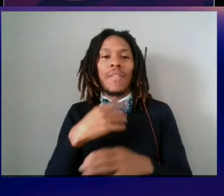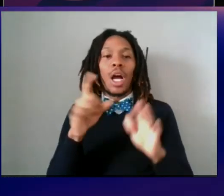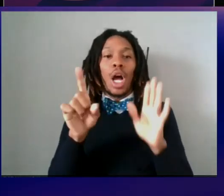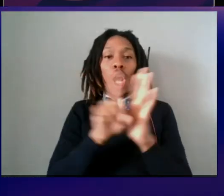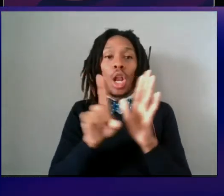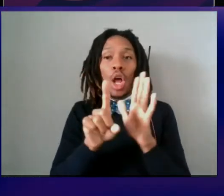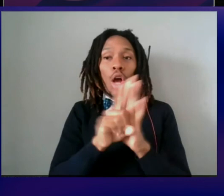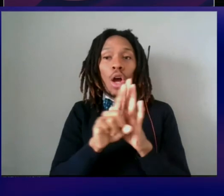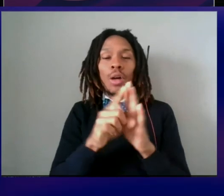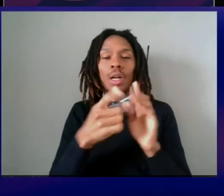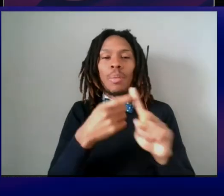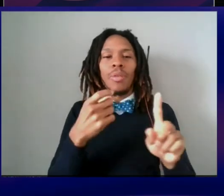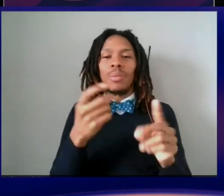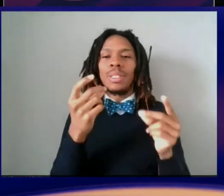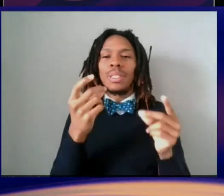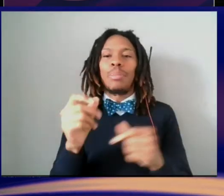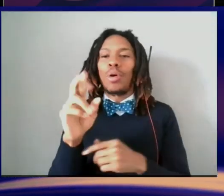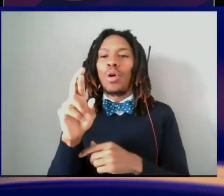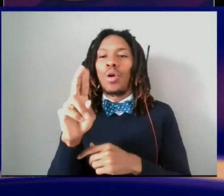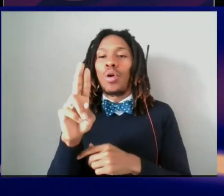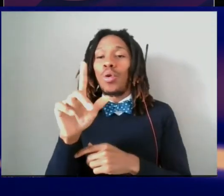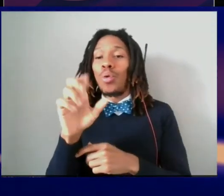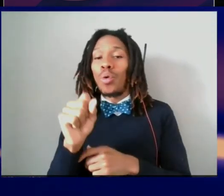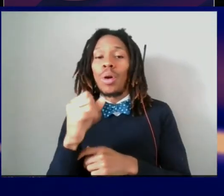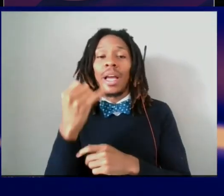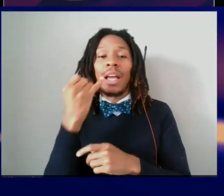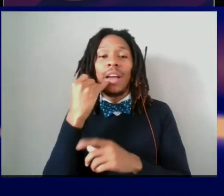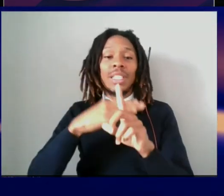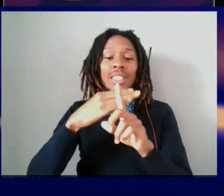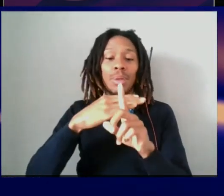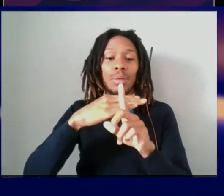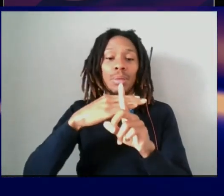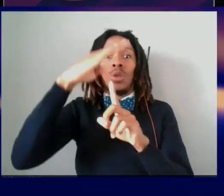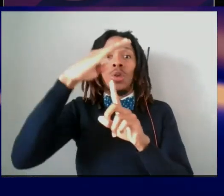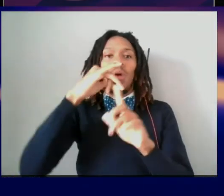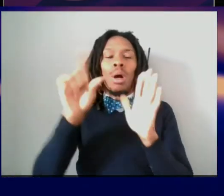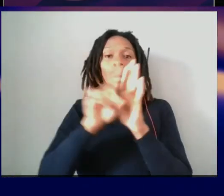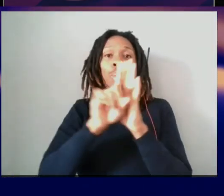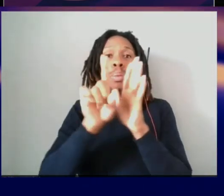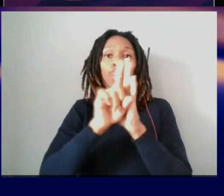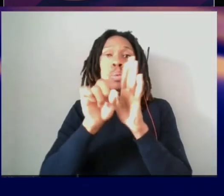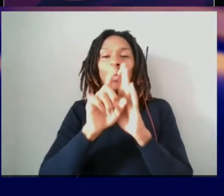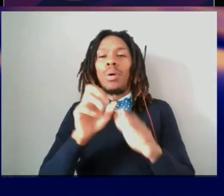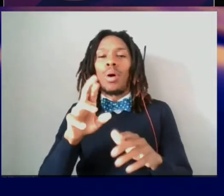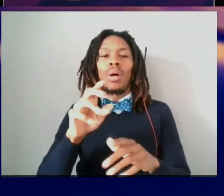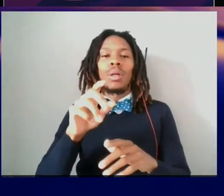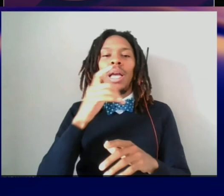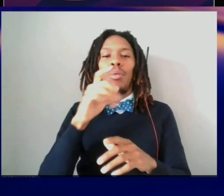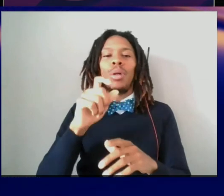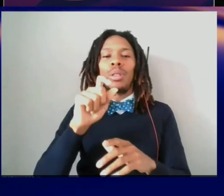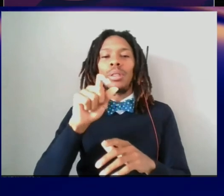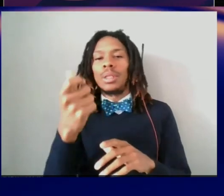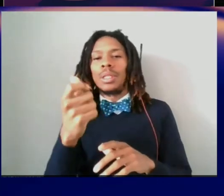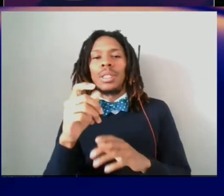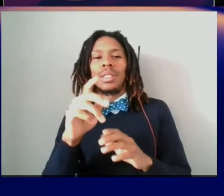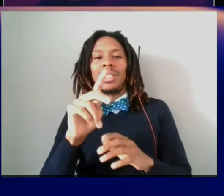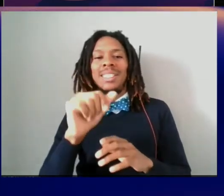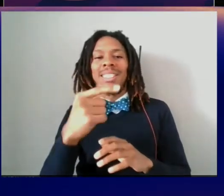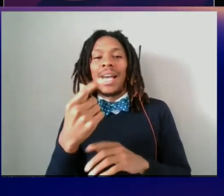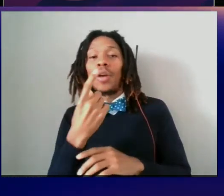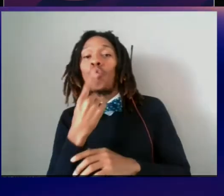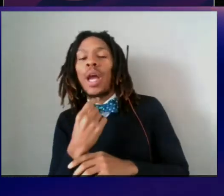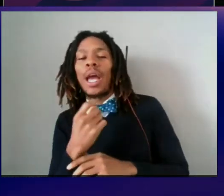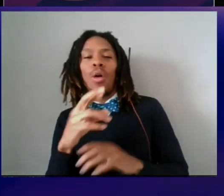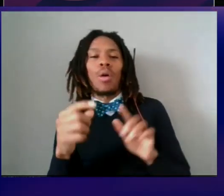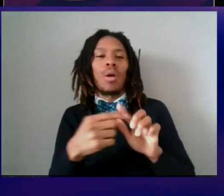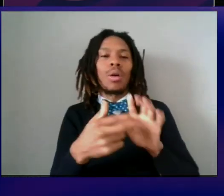by simple rules. If temperature exceeds, 50 degrees, turn the tag blue, turn the tag red to denote something's wrong. Same